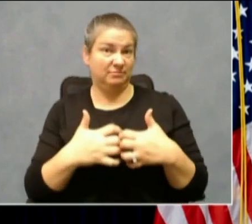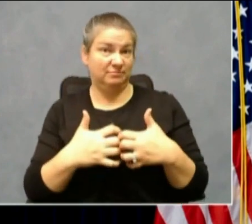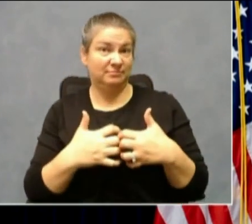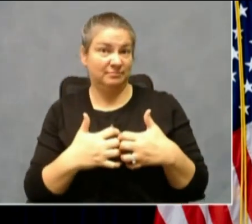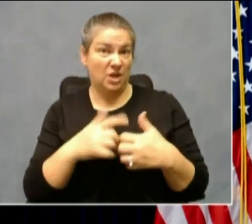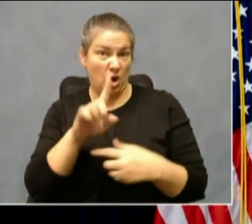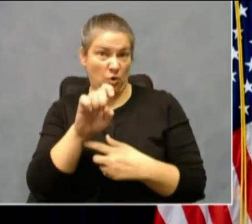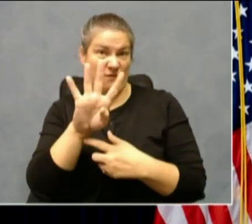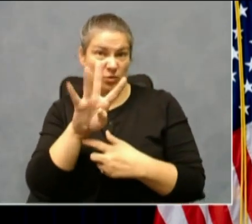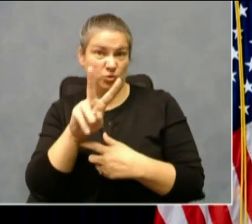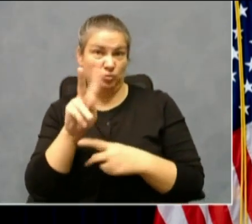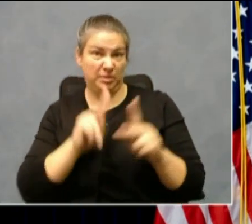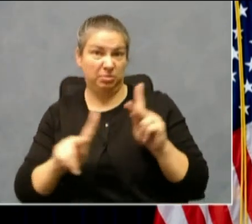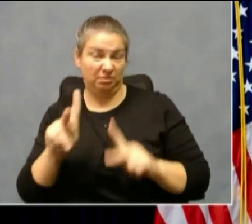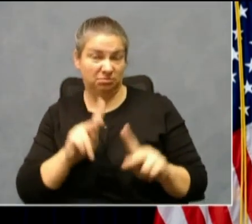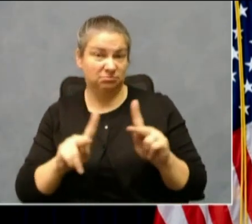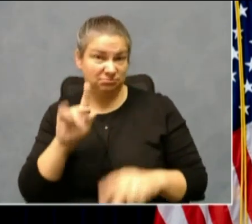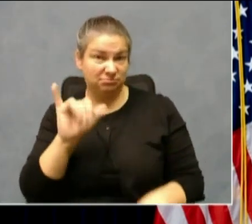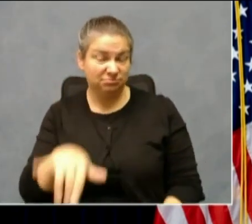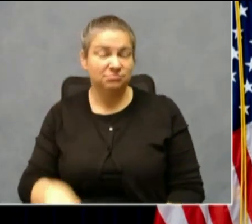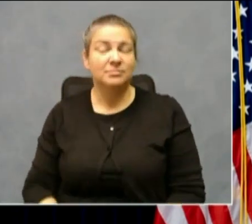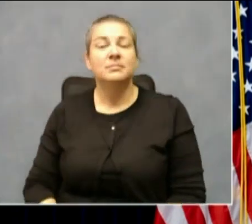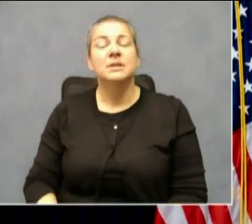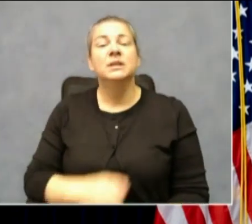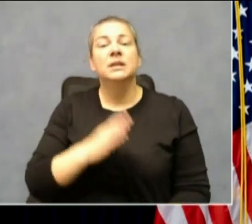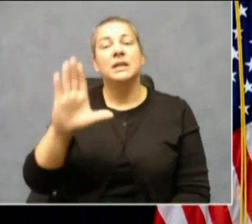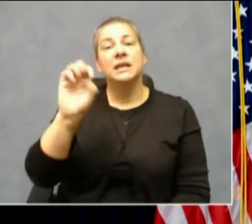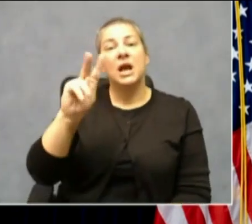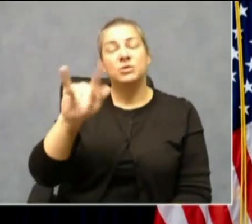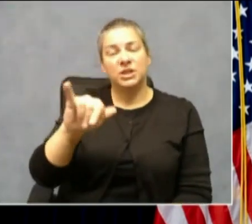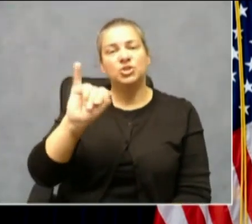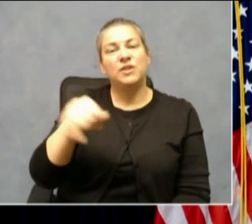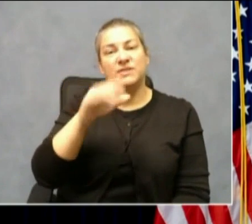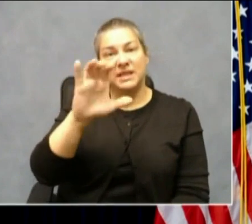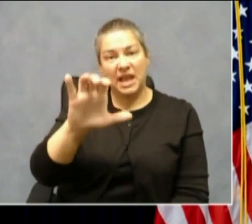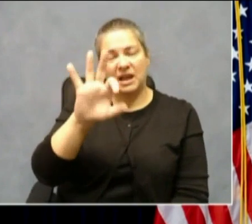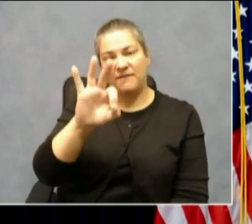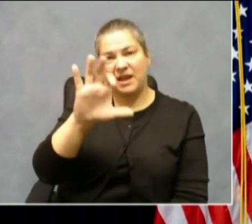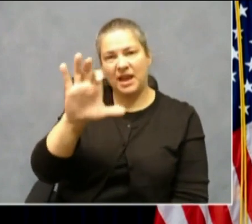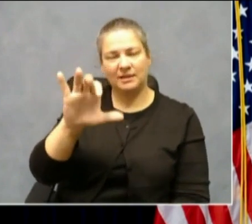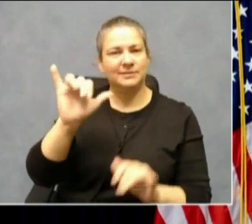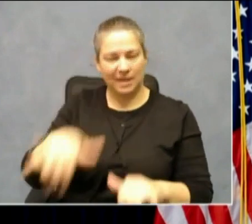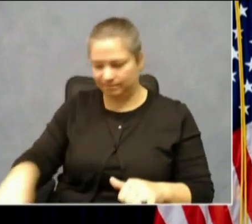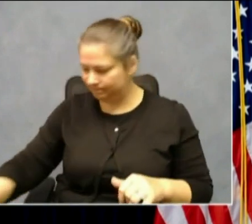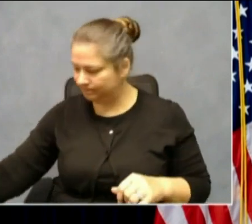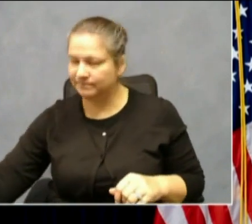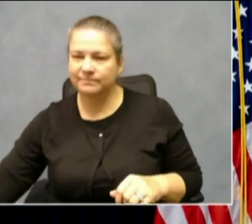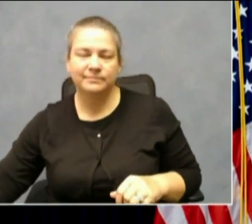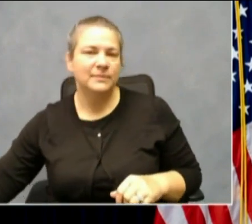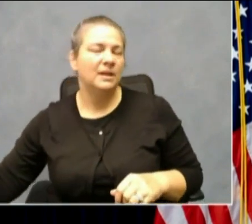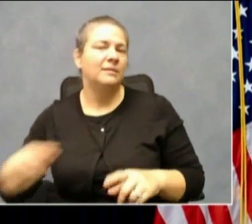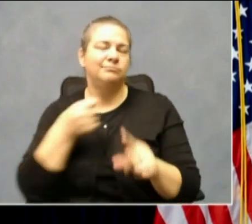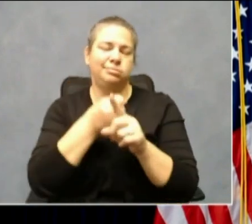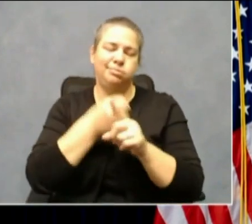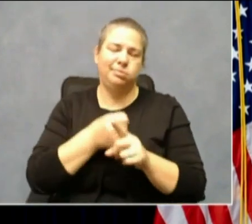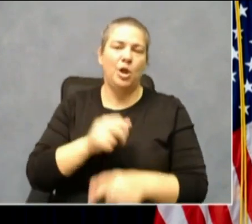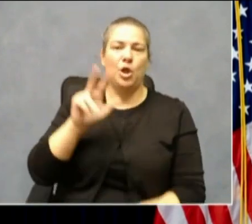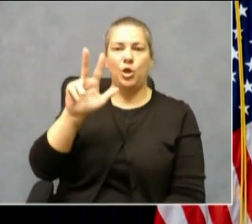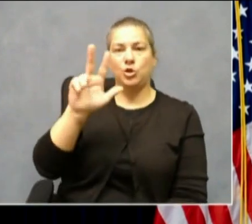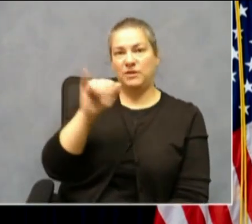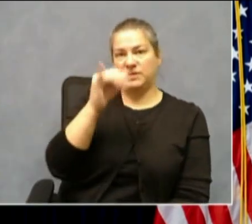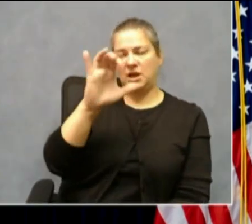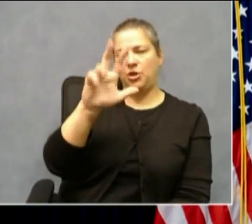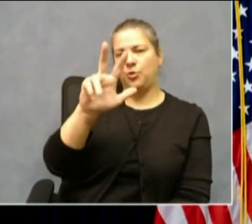When we look at our new cases by county, Jefferson and Fayette still hit pretty hard. Jefferson, 372,